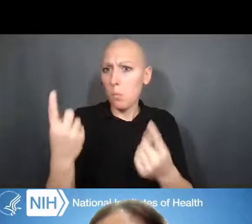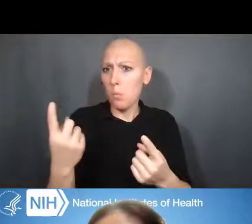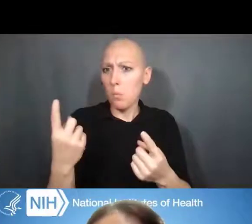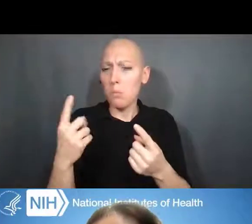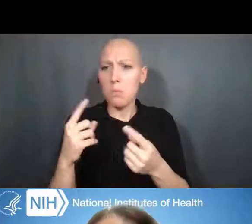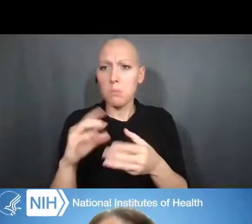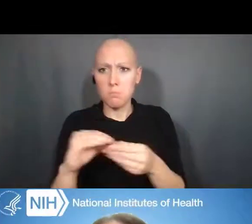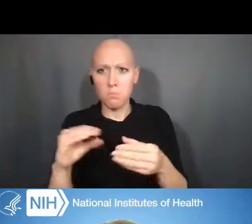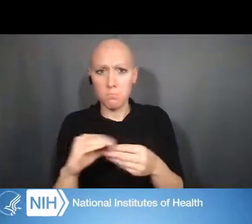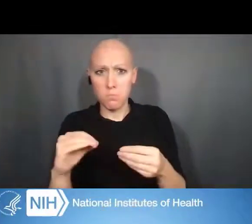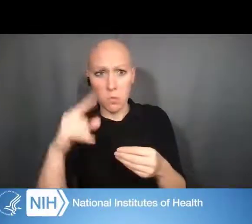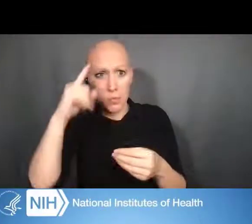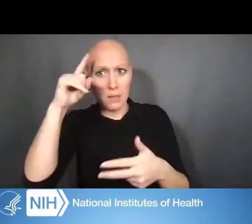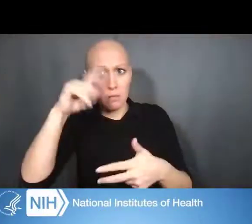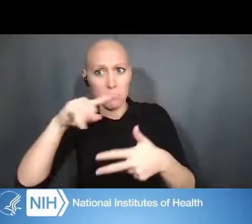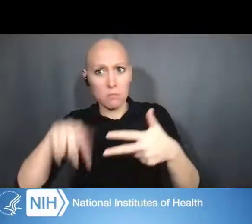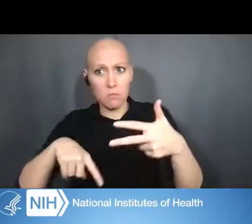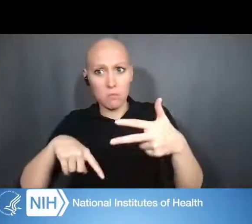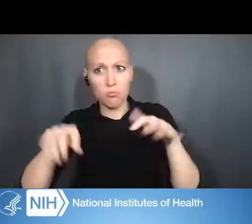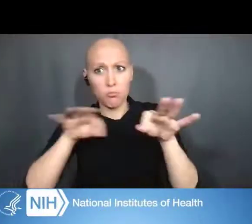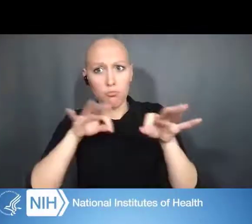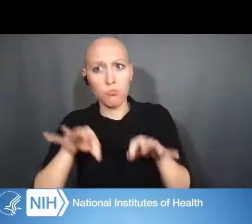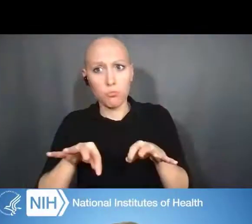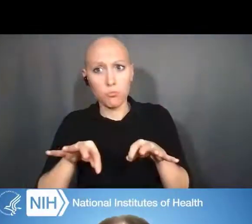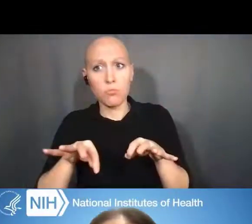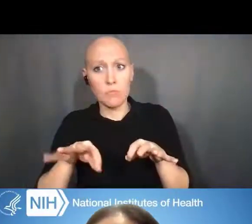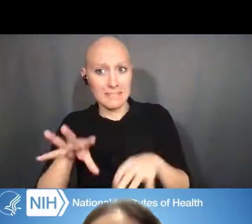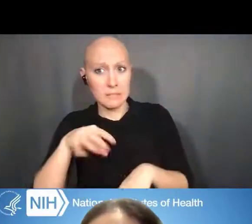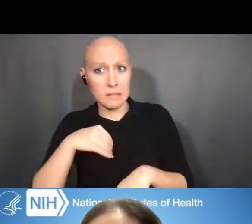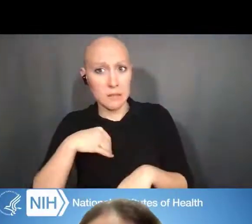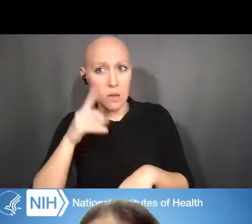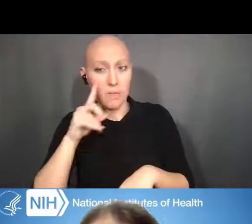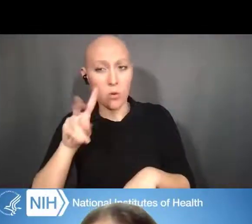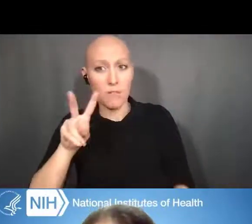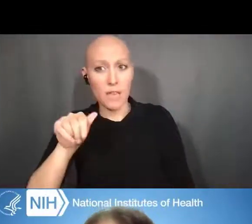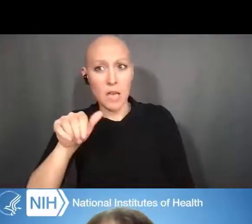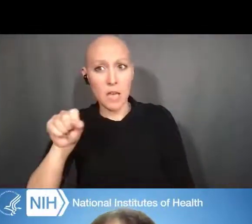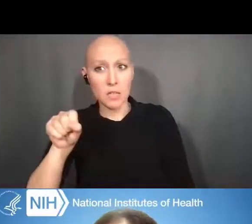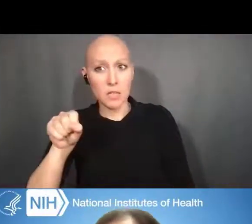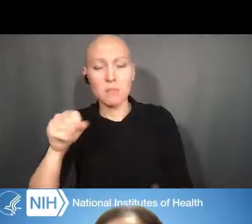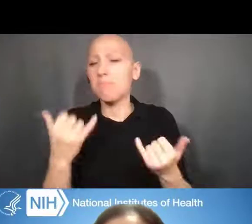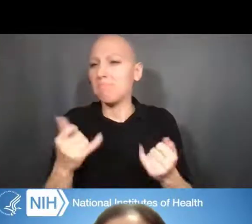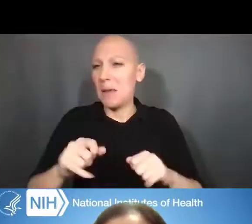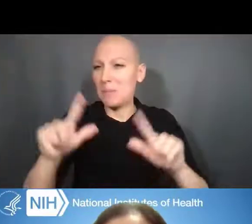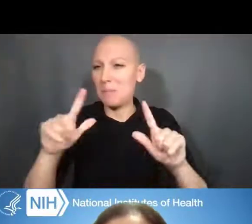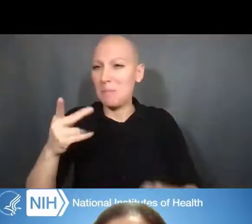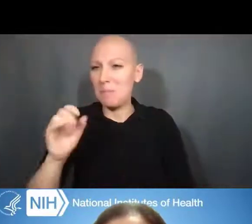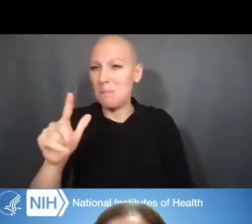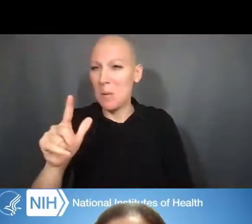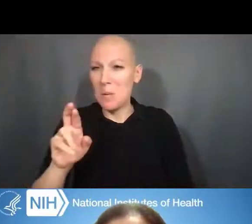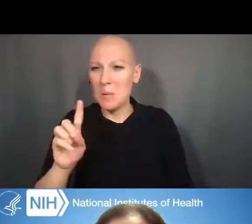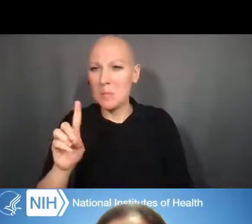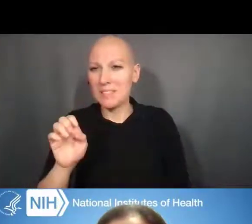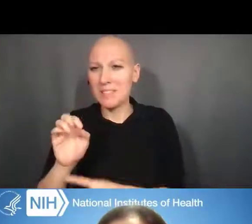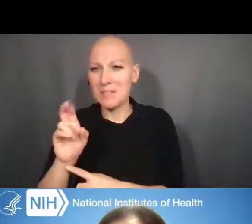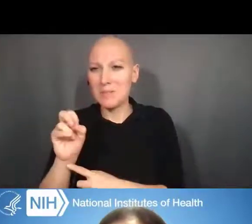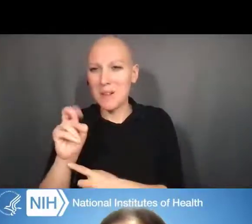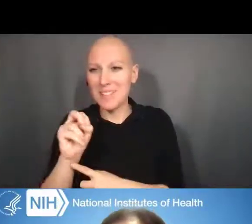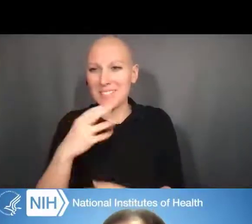is acceptable as written? We can bring that poll up now, Deron. Thank you.